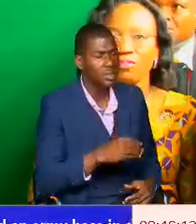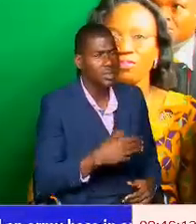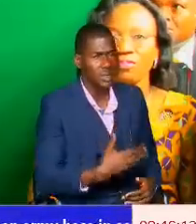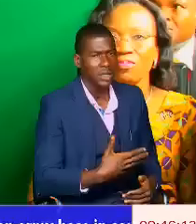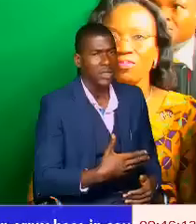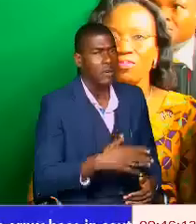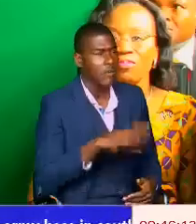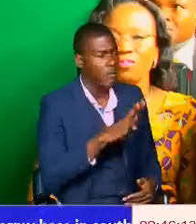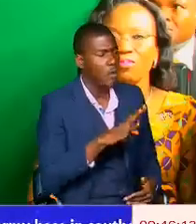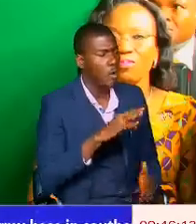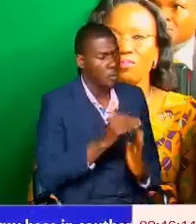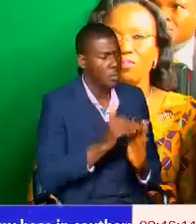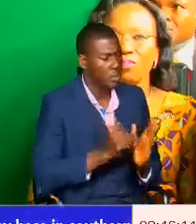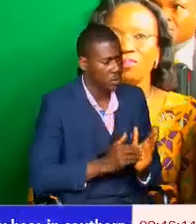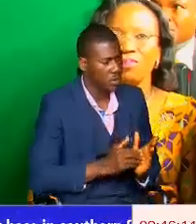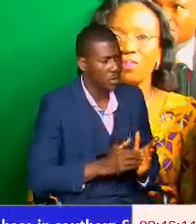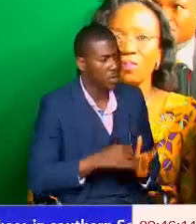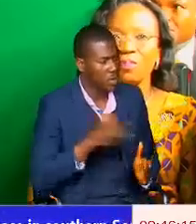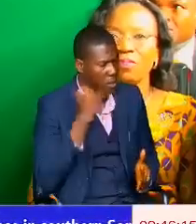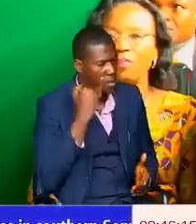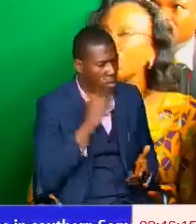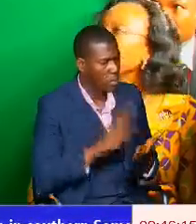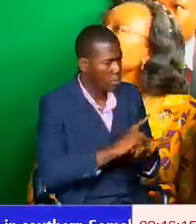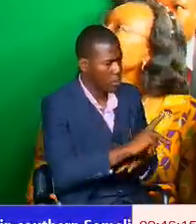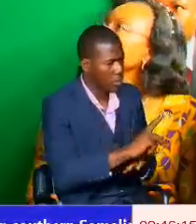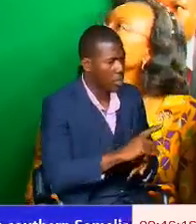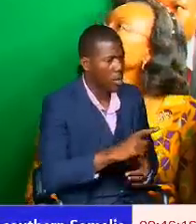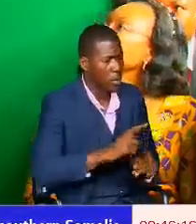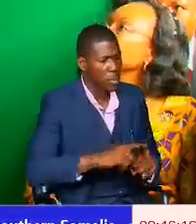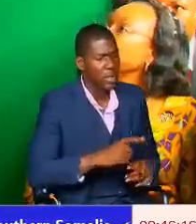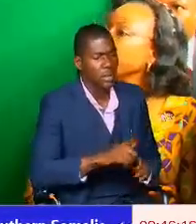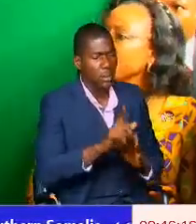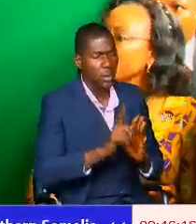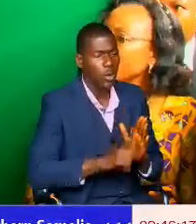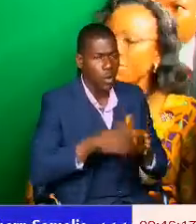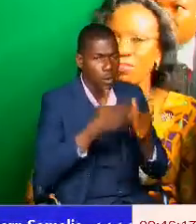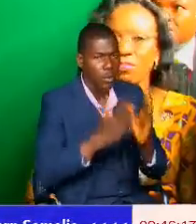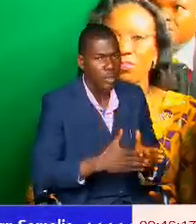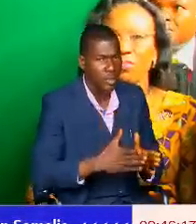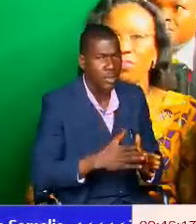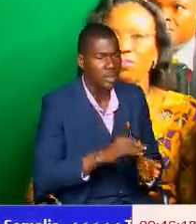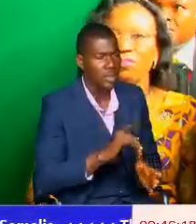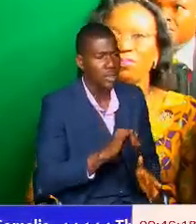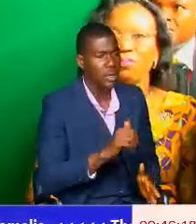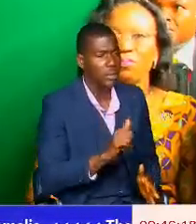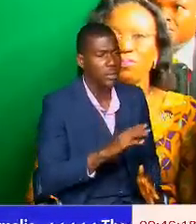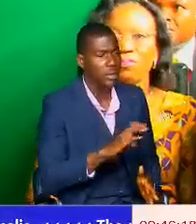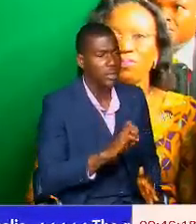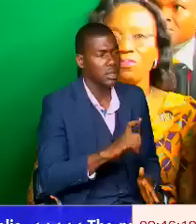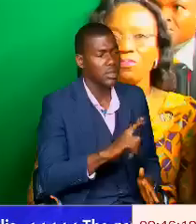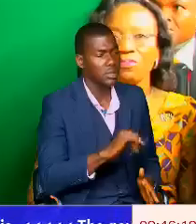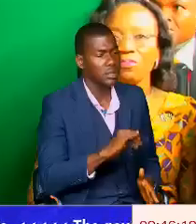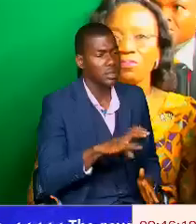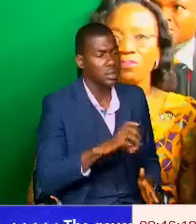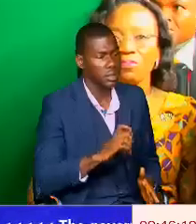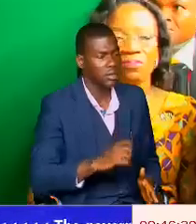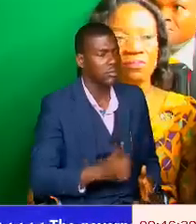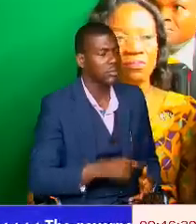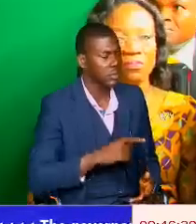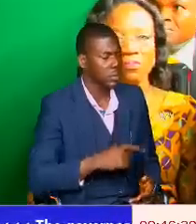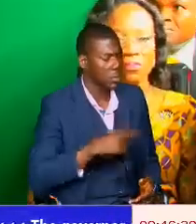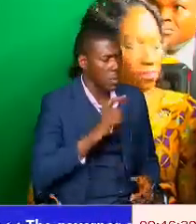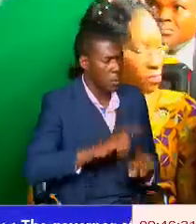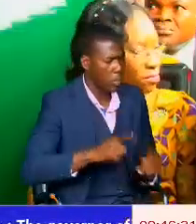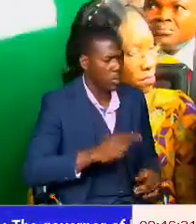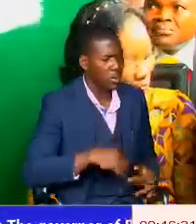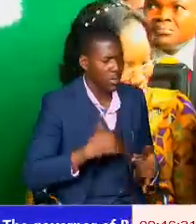her husband come, we know well, a lawyer that was diabetic, when they affect his leg. Do you know that my oga, where